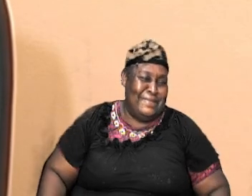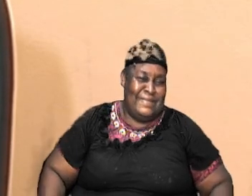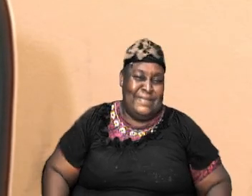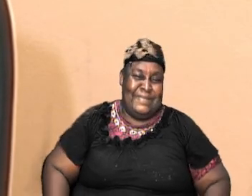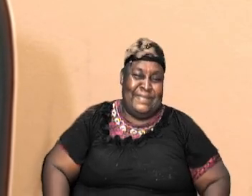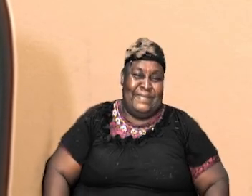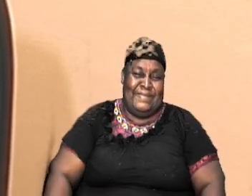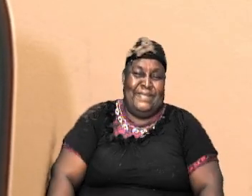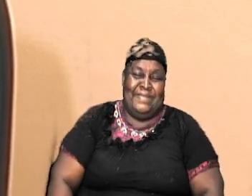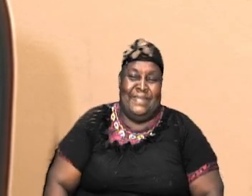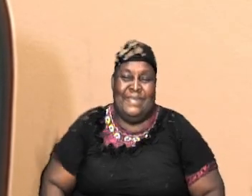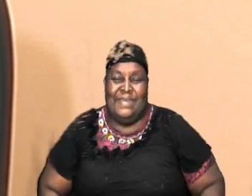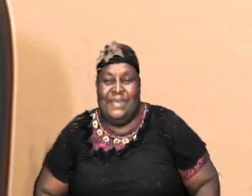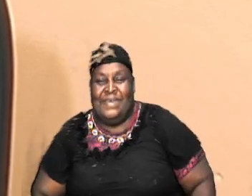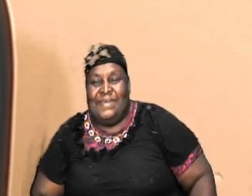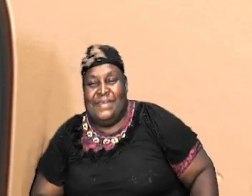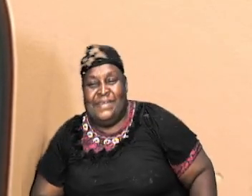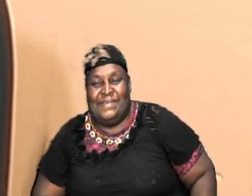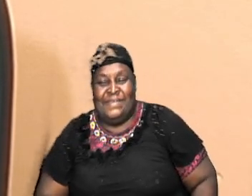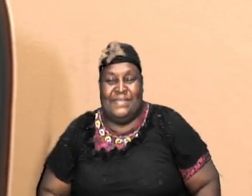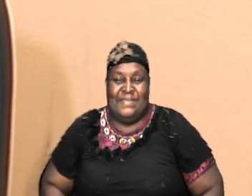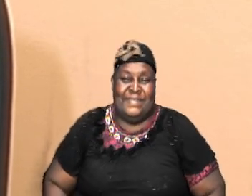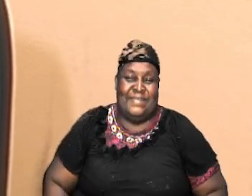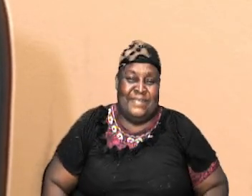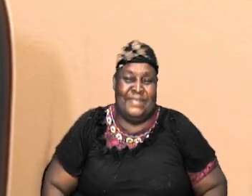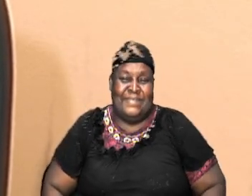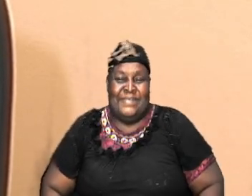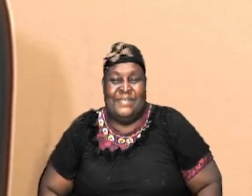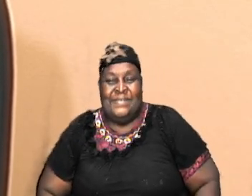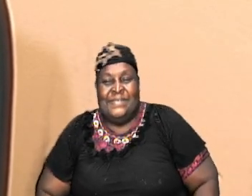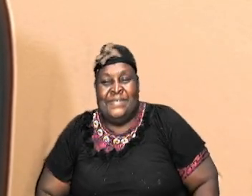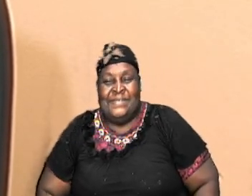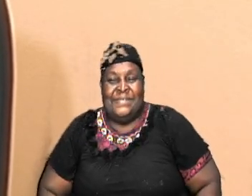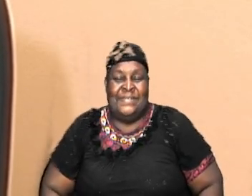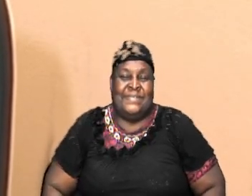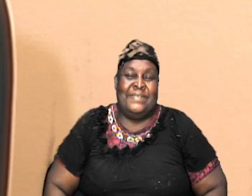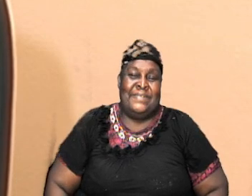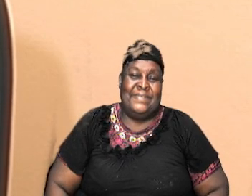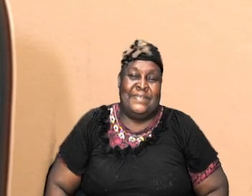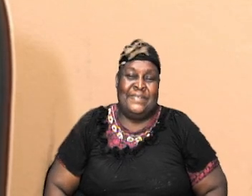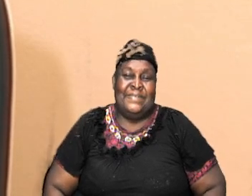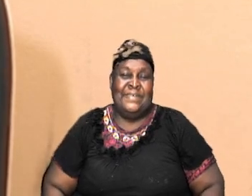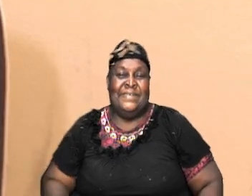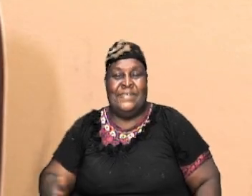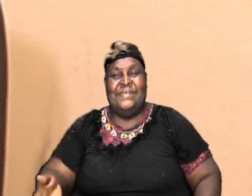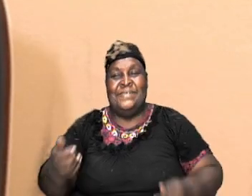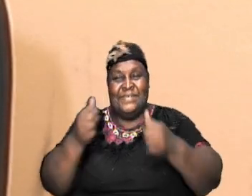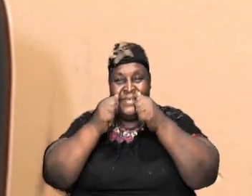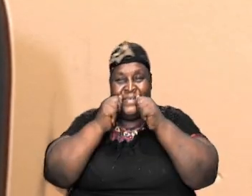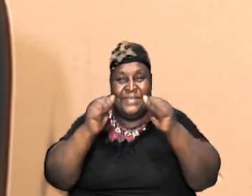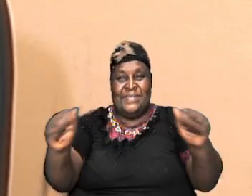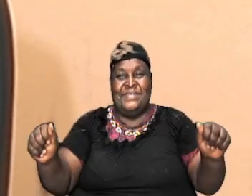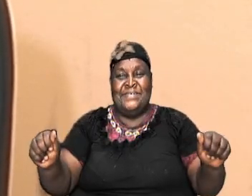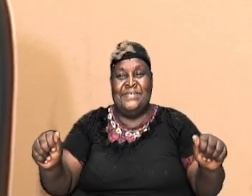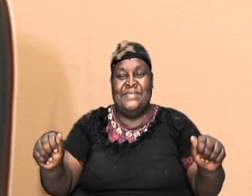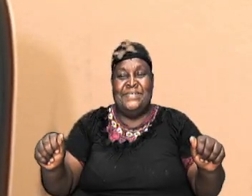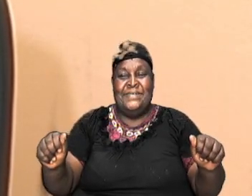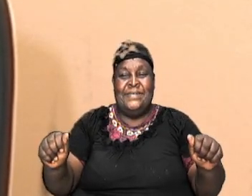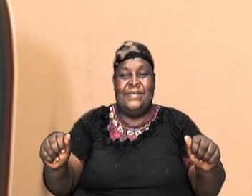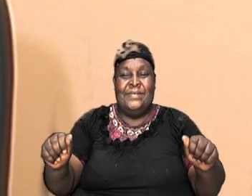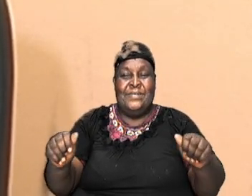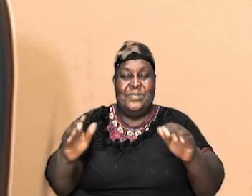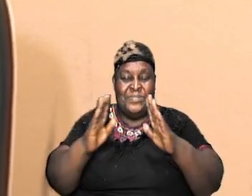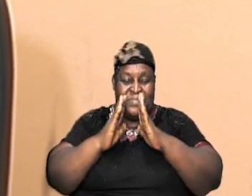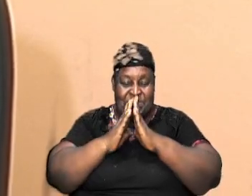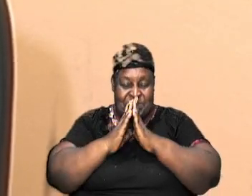Maybe a green shirt. Amen. So, you know, these are the announcements. So let us just close